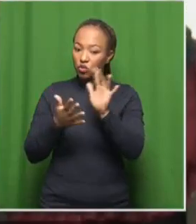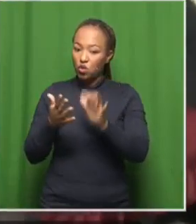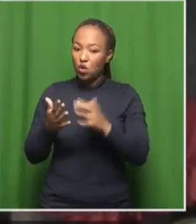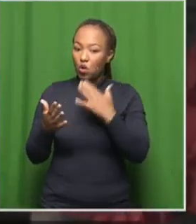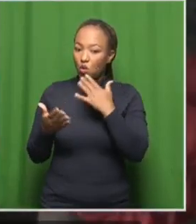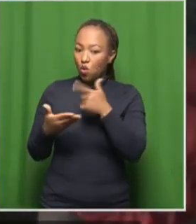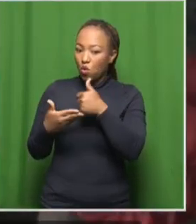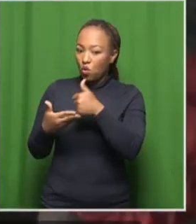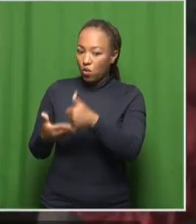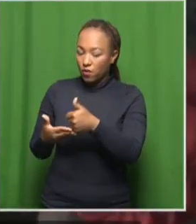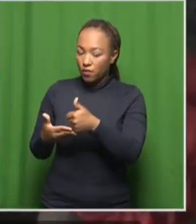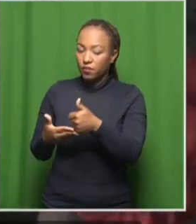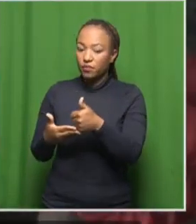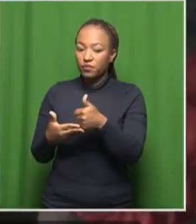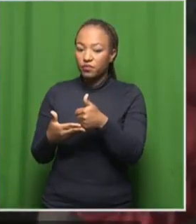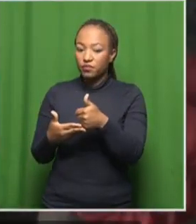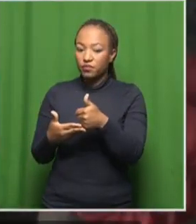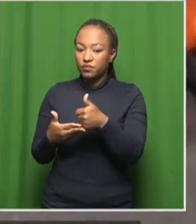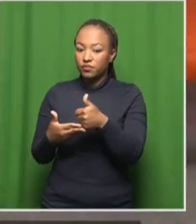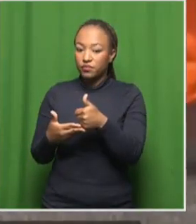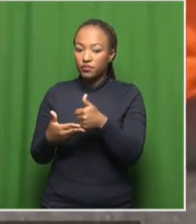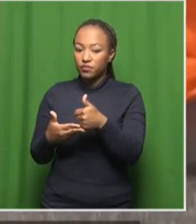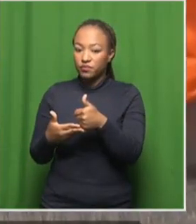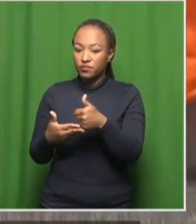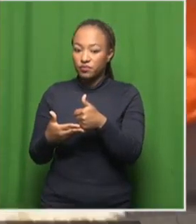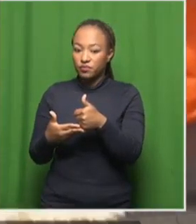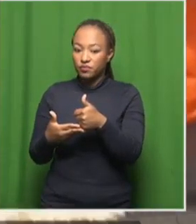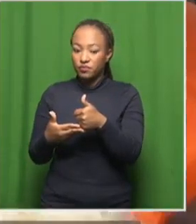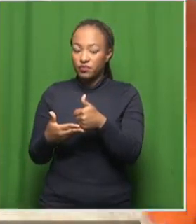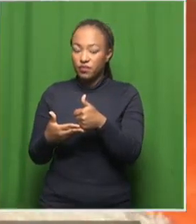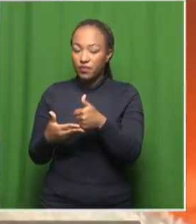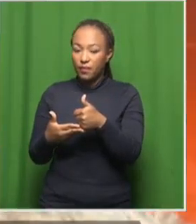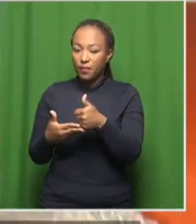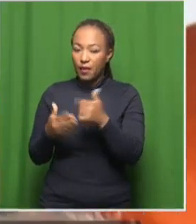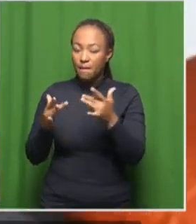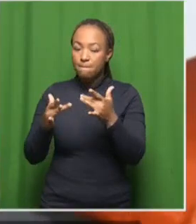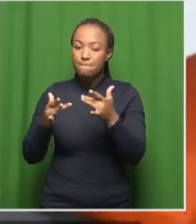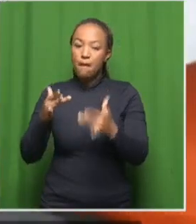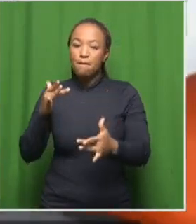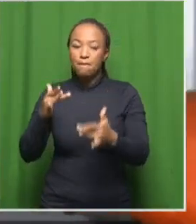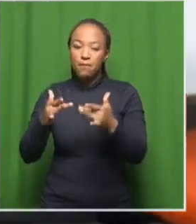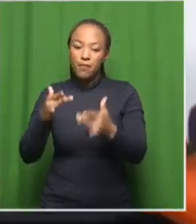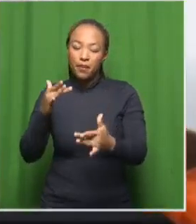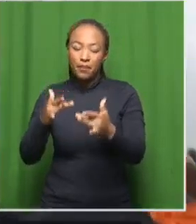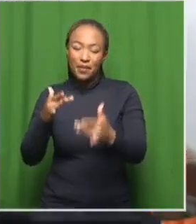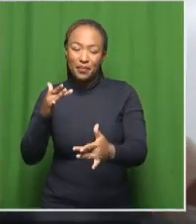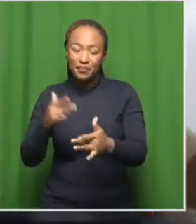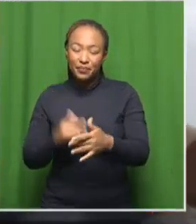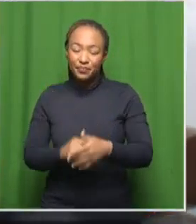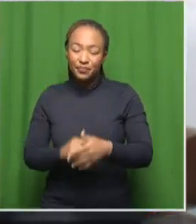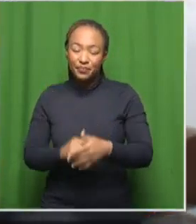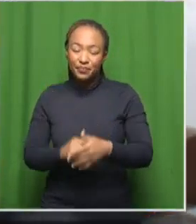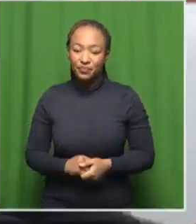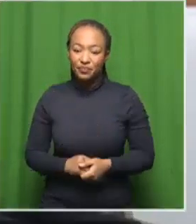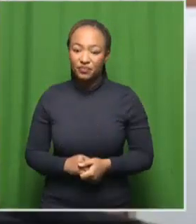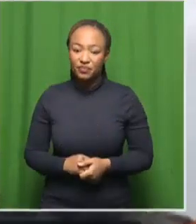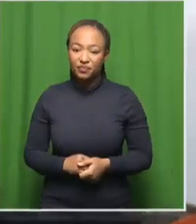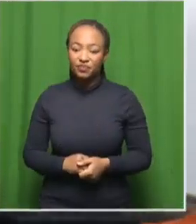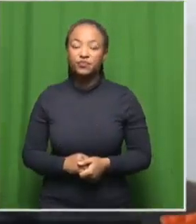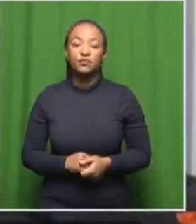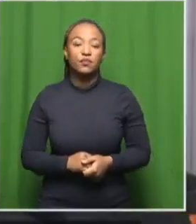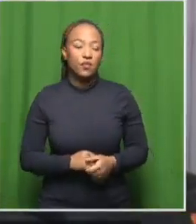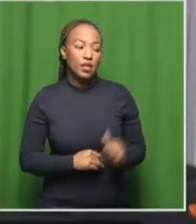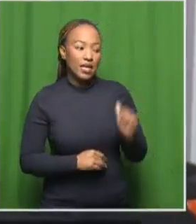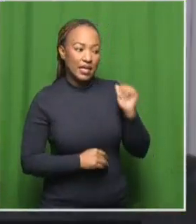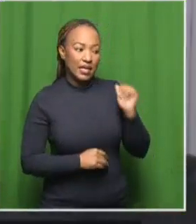them to the it is clean up operation or a drier house in the yesterday. Obviously, yesterday we talked to